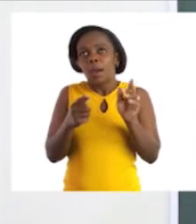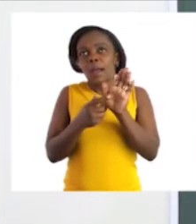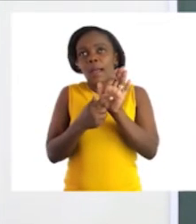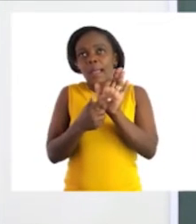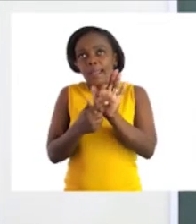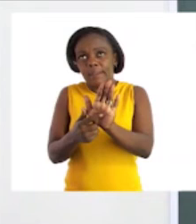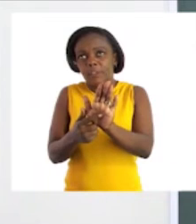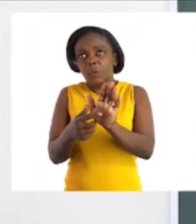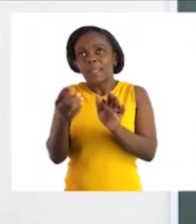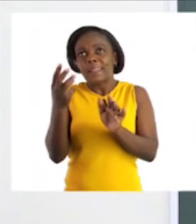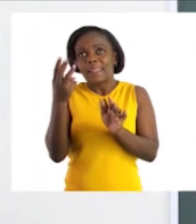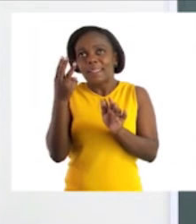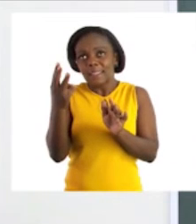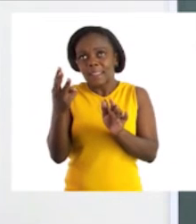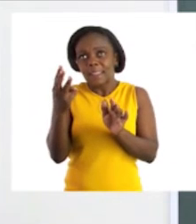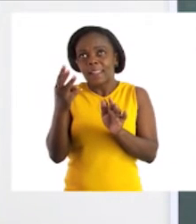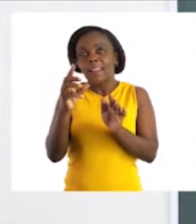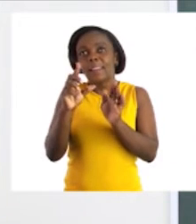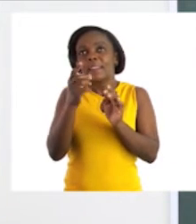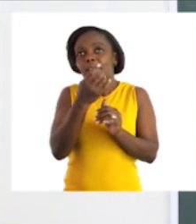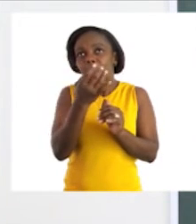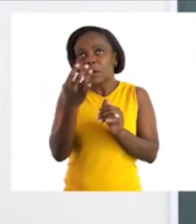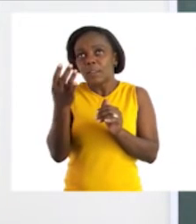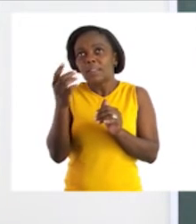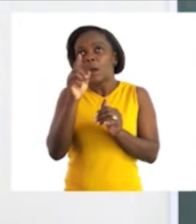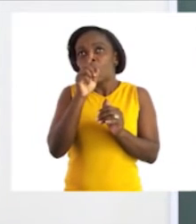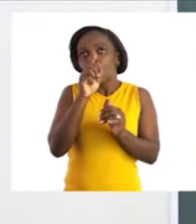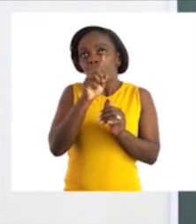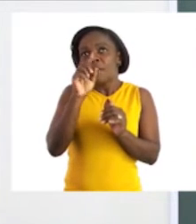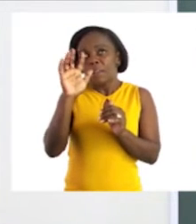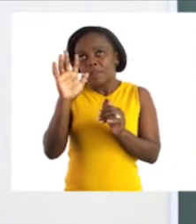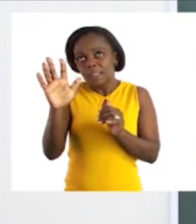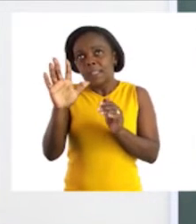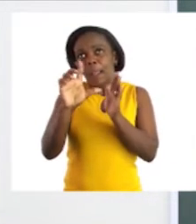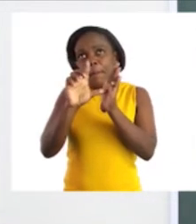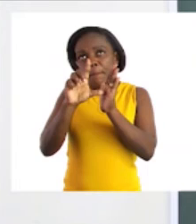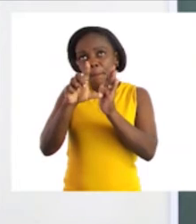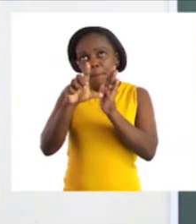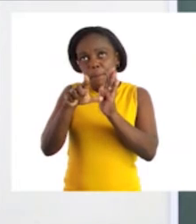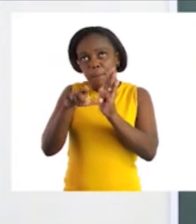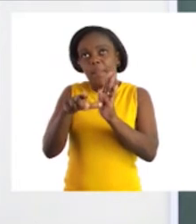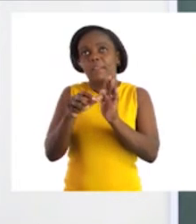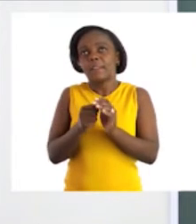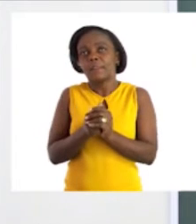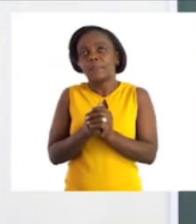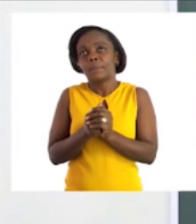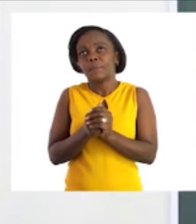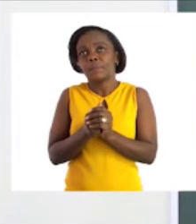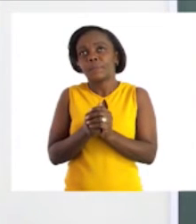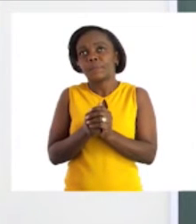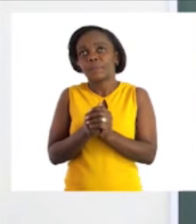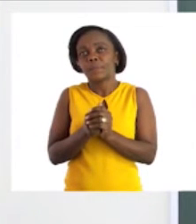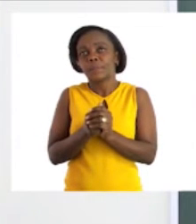here on the 6, it will have counted 30. So 30 is a half of a 60. That's why we